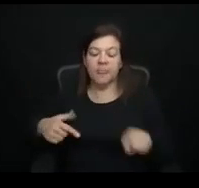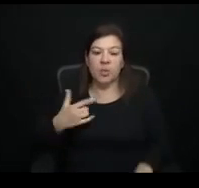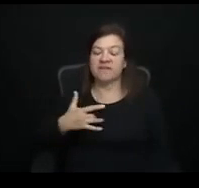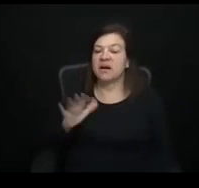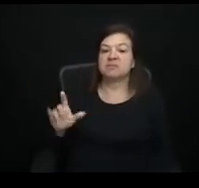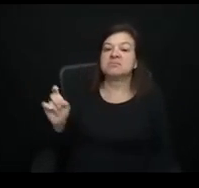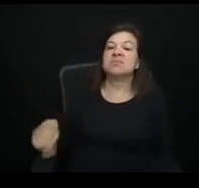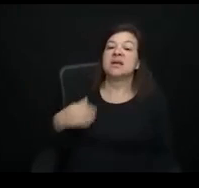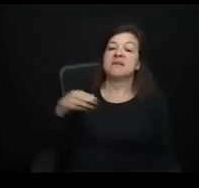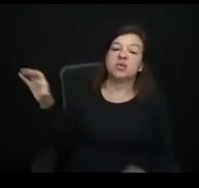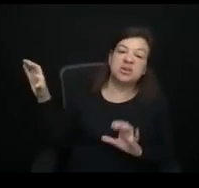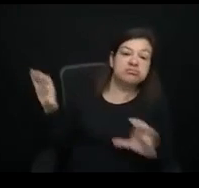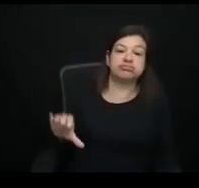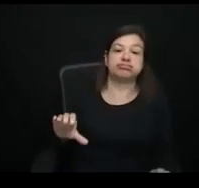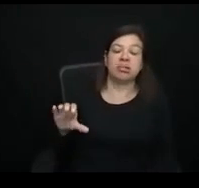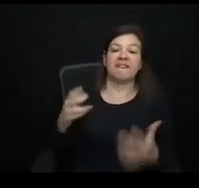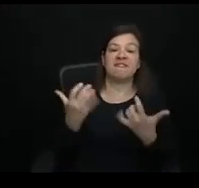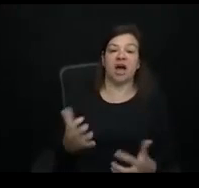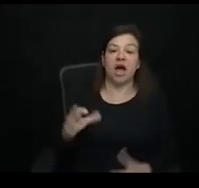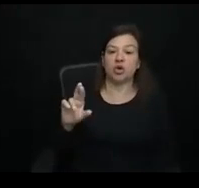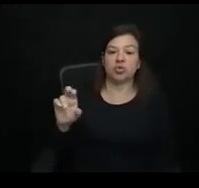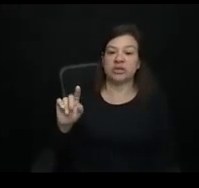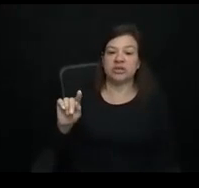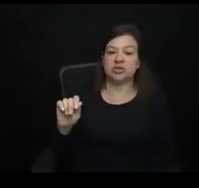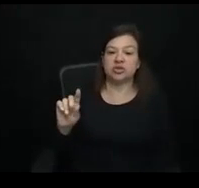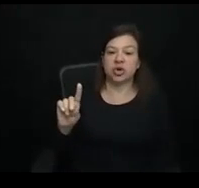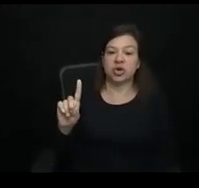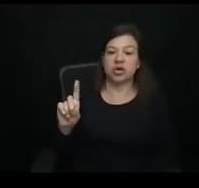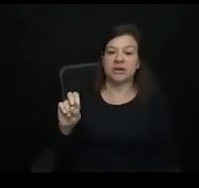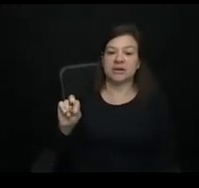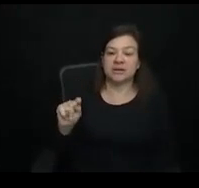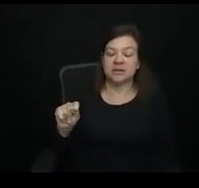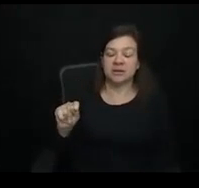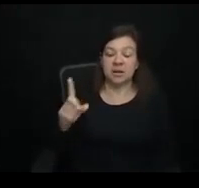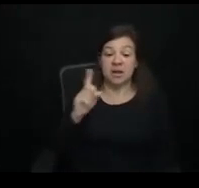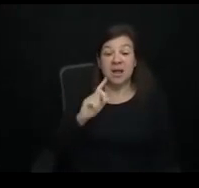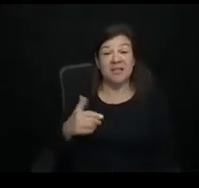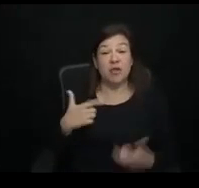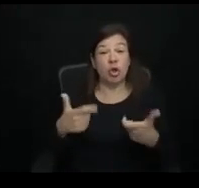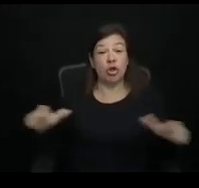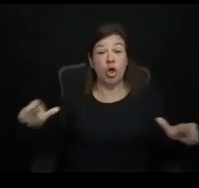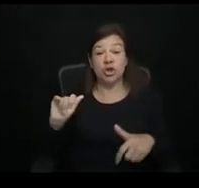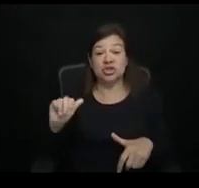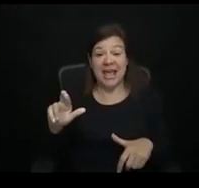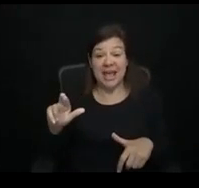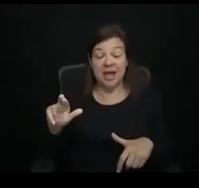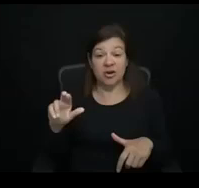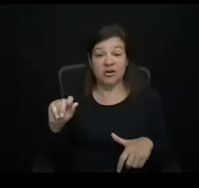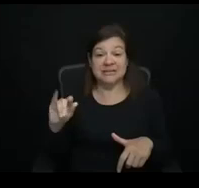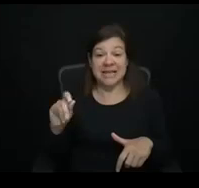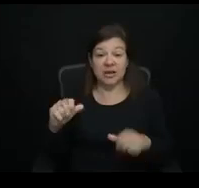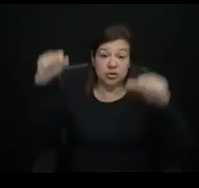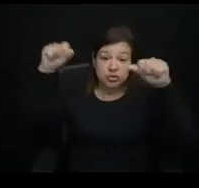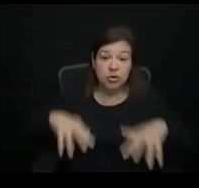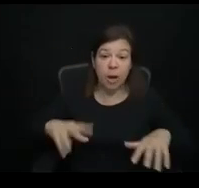retardant, heavy retardant. It had been the VLAT, the very large air tanker, had dropped there a couple times early on, and they have to drop